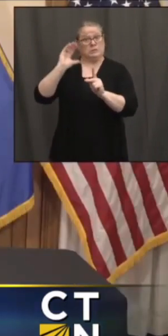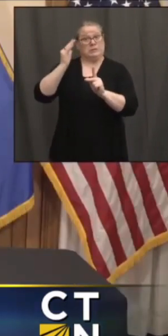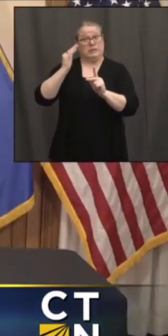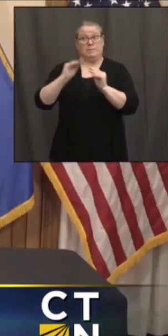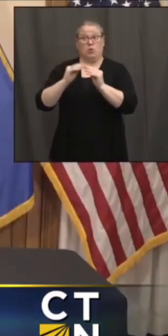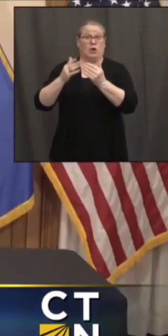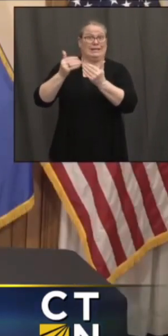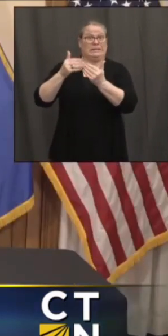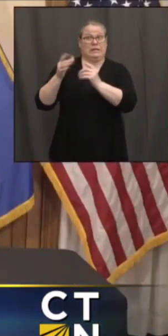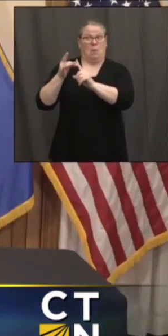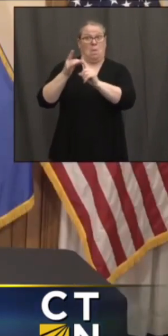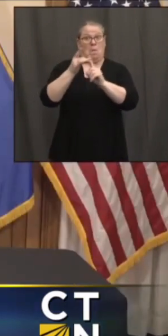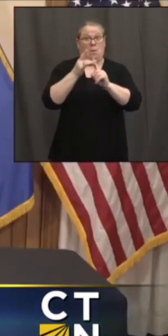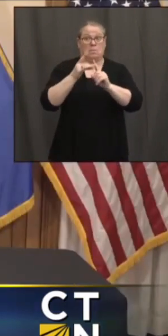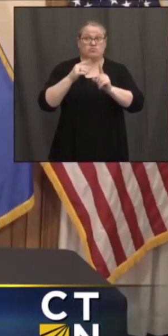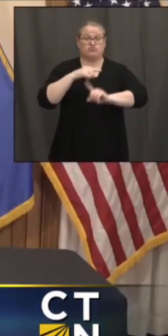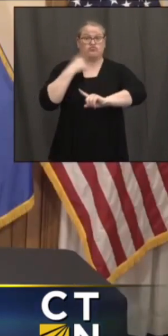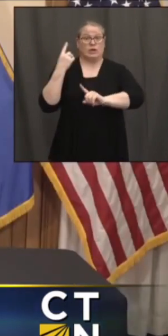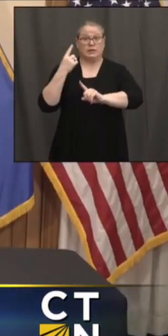Okay, thank you.